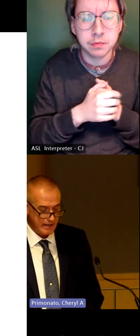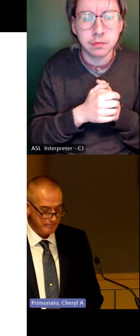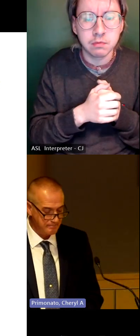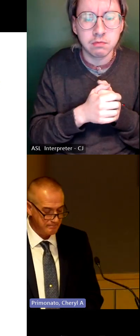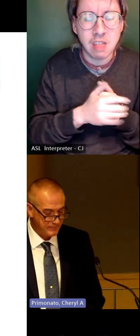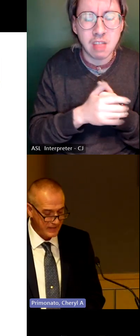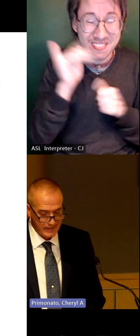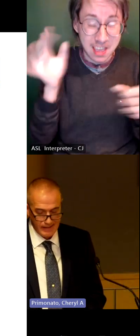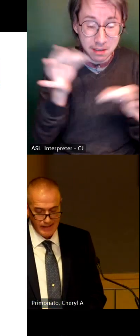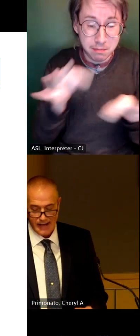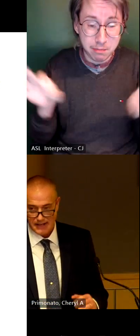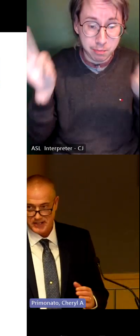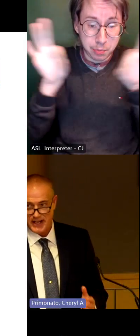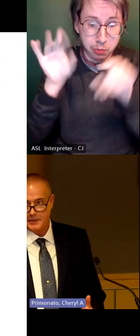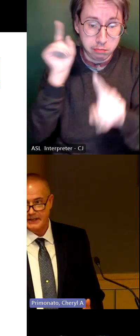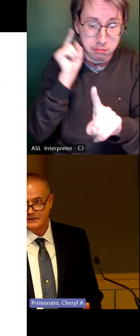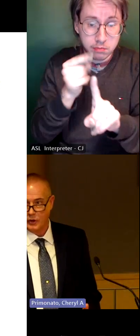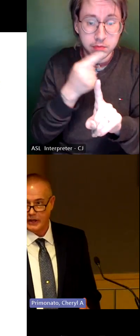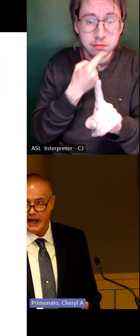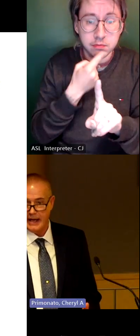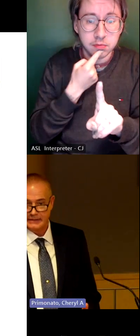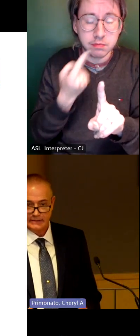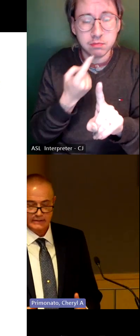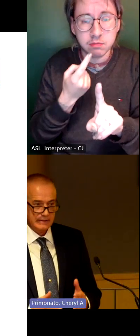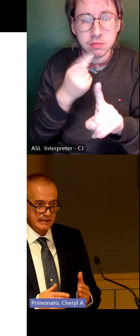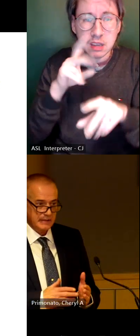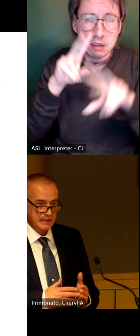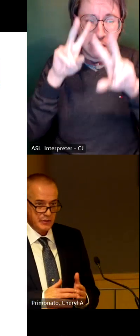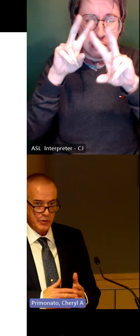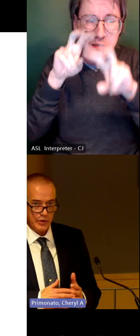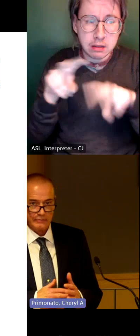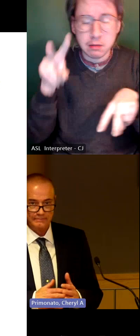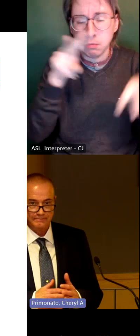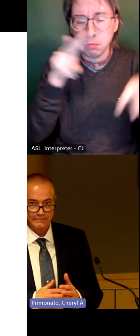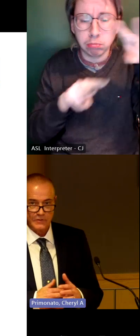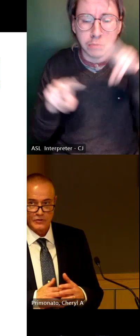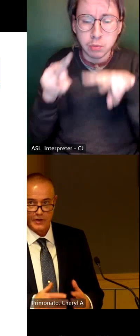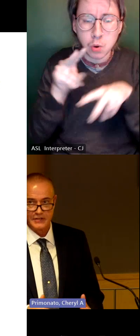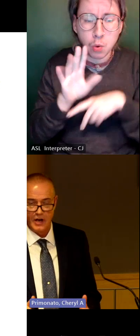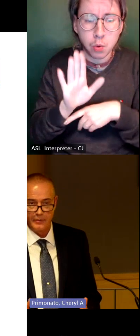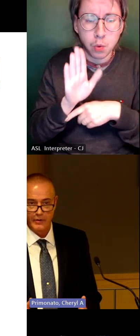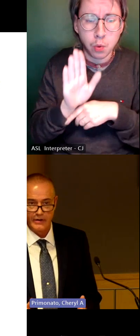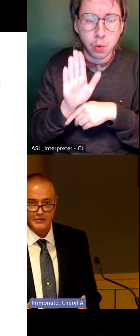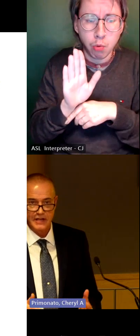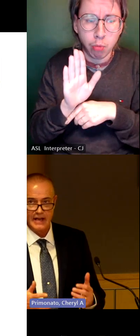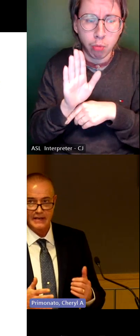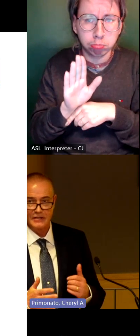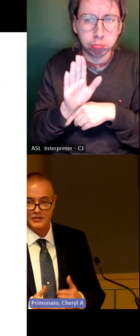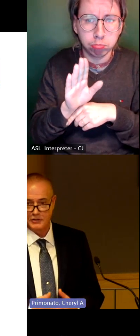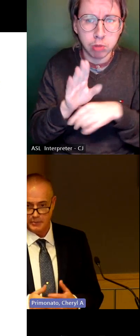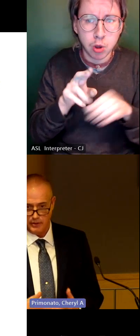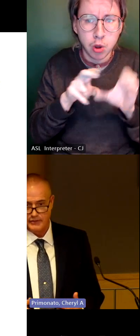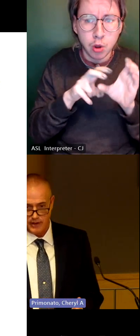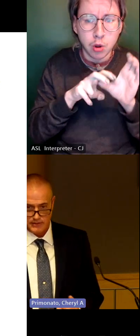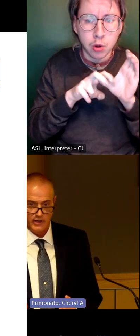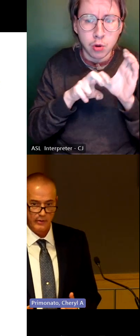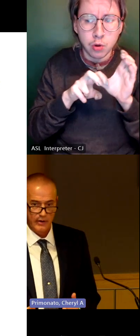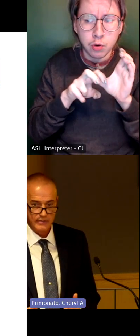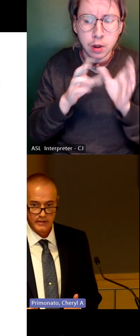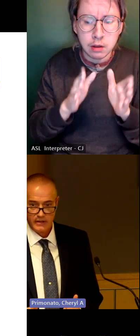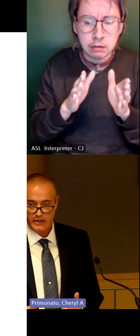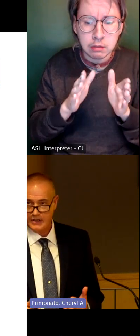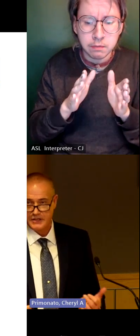just an assessment to look at your transit operators and assaults upon the